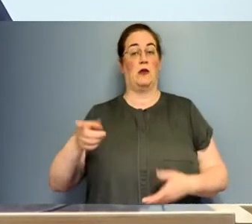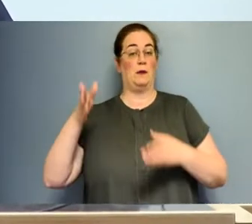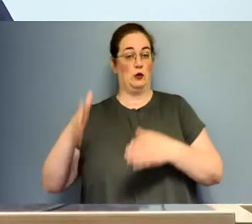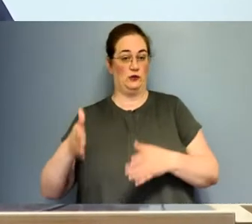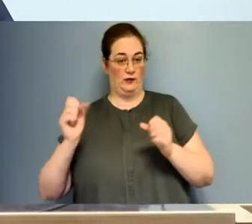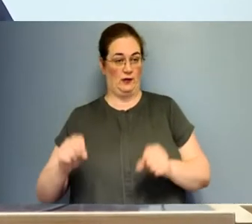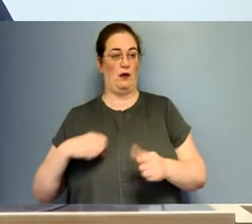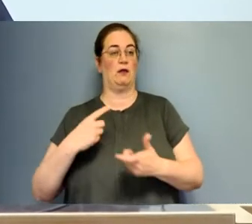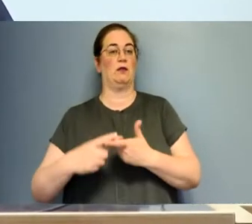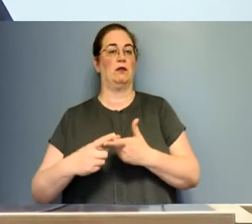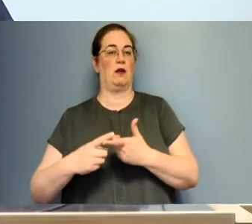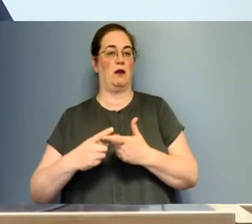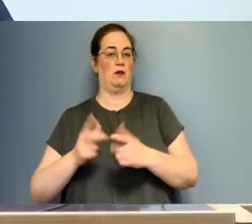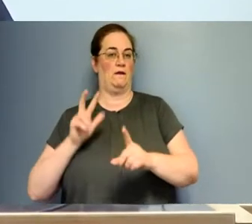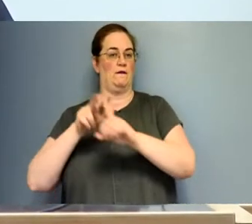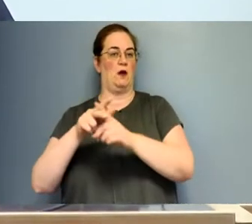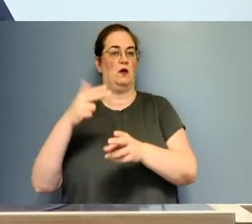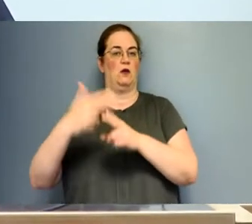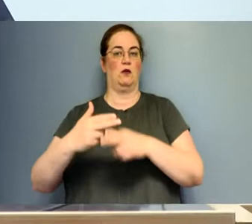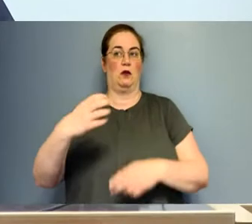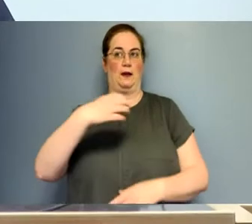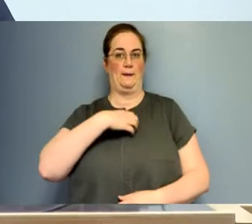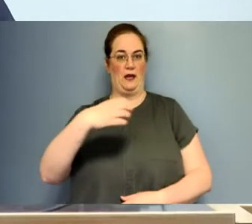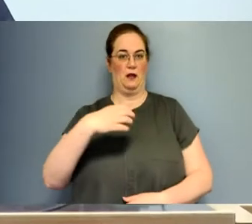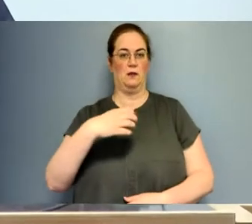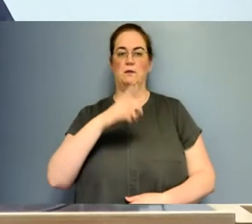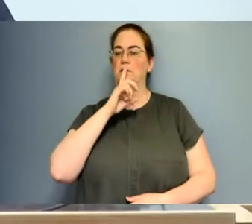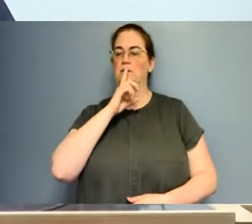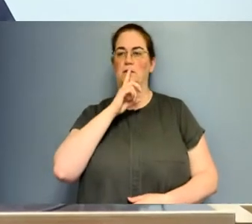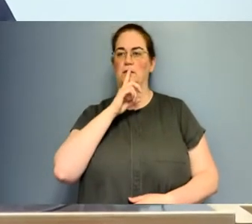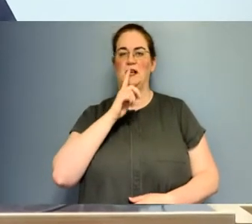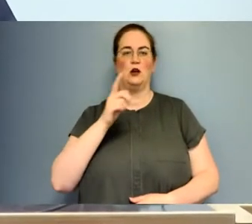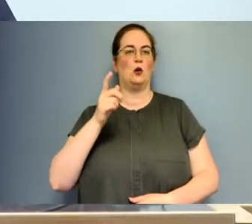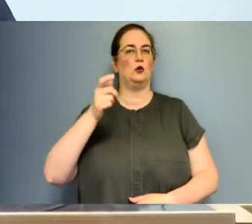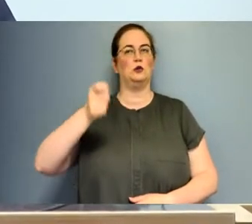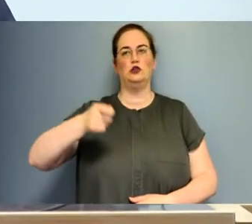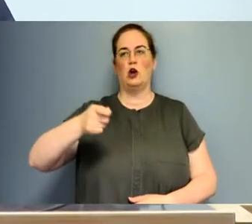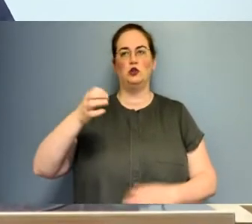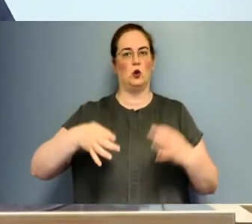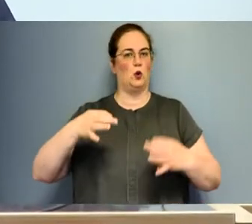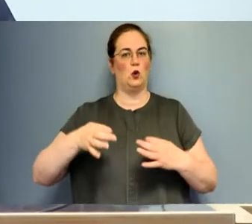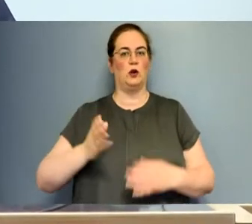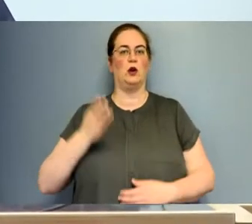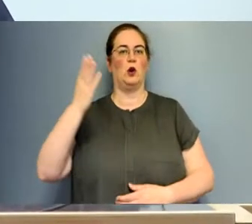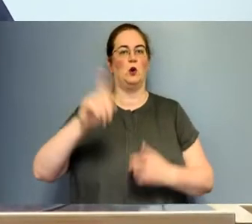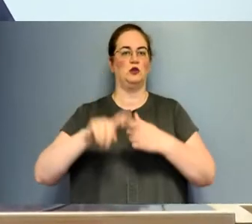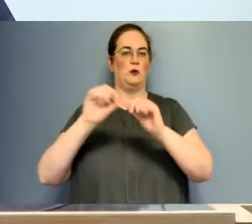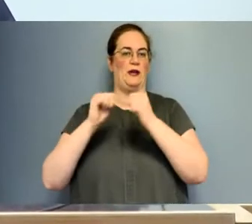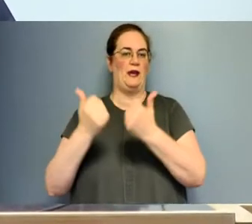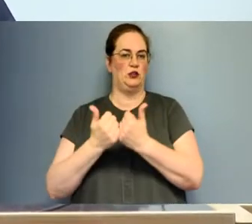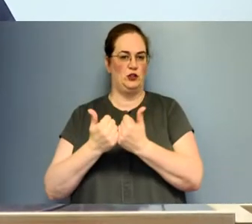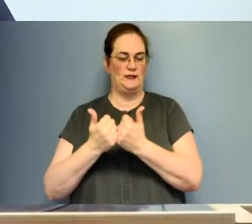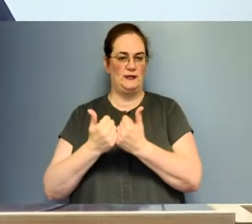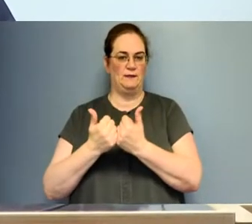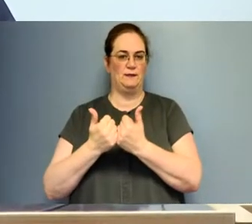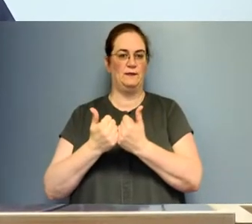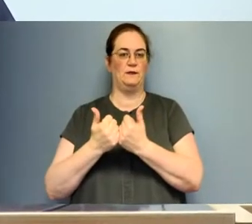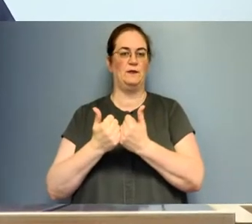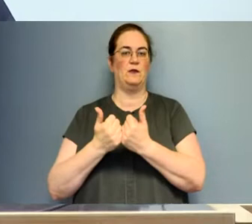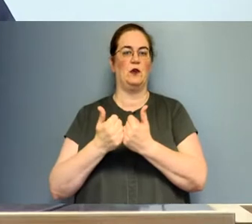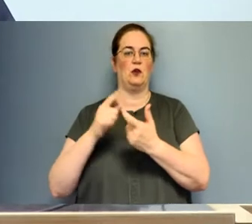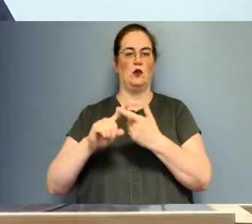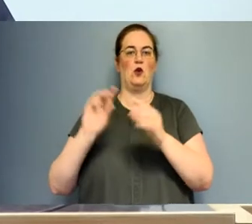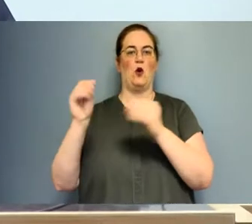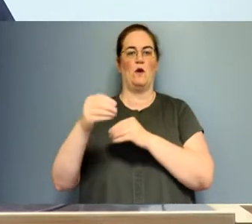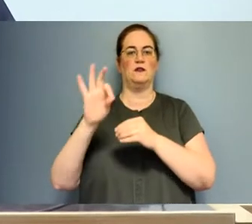then file what's called an appeal, but it doesn't go to a judge or a court. It goes to an agency. It's called the